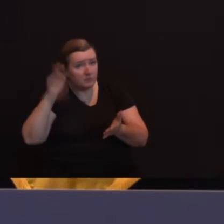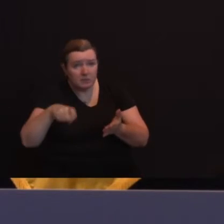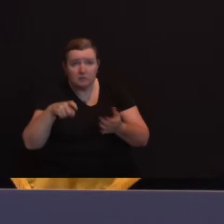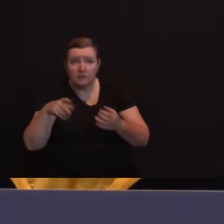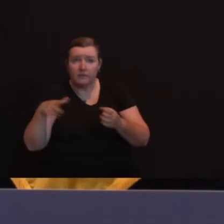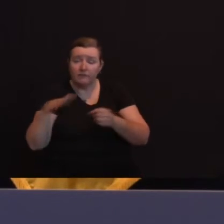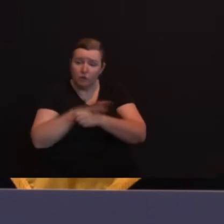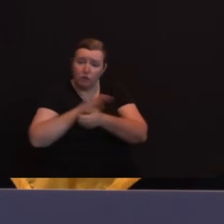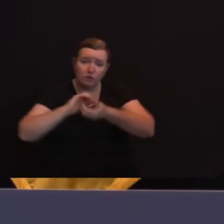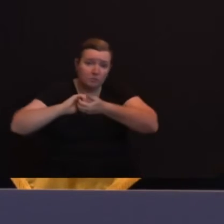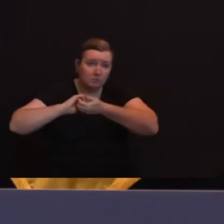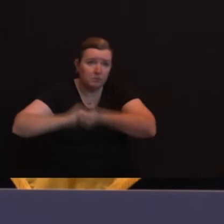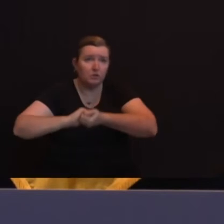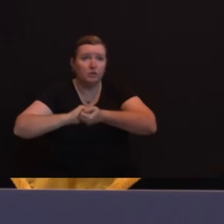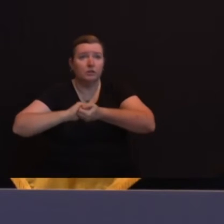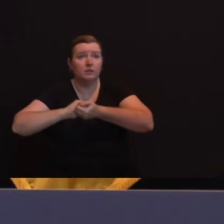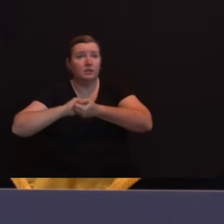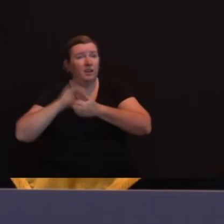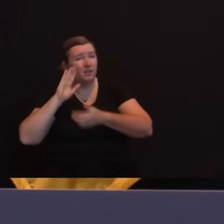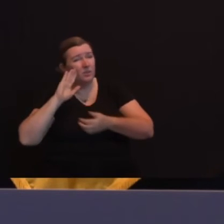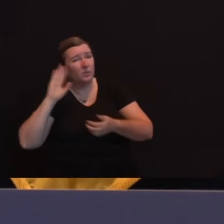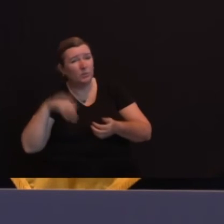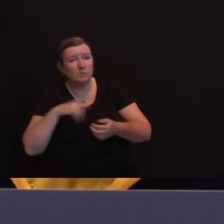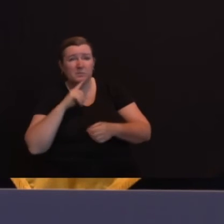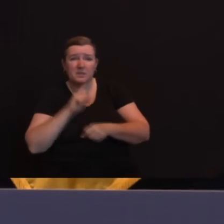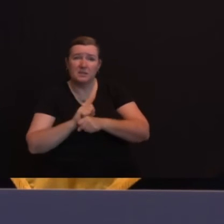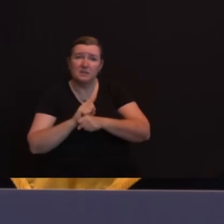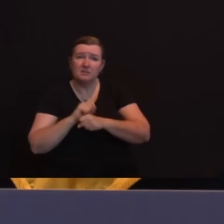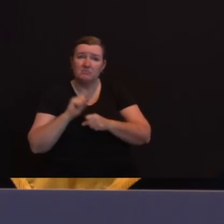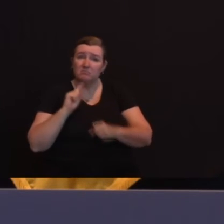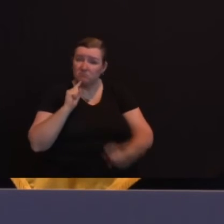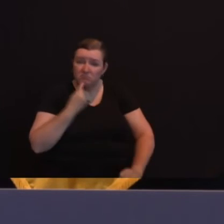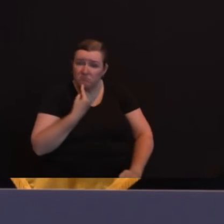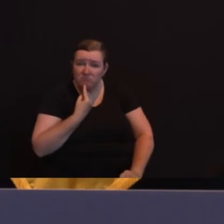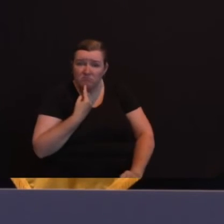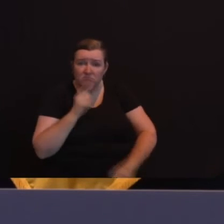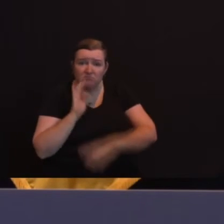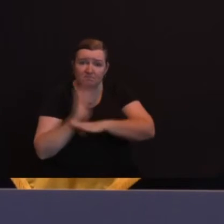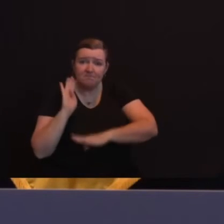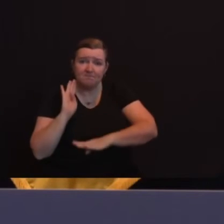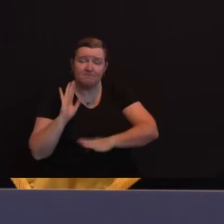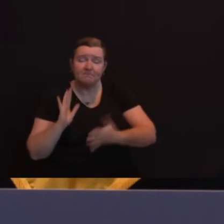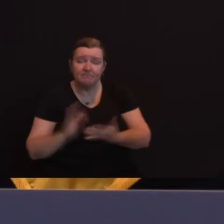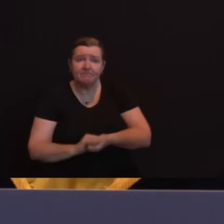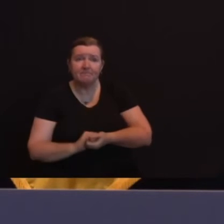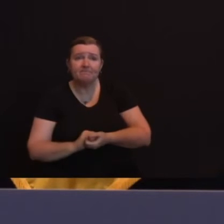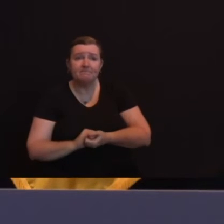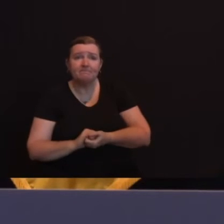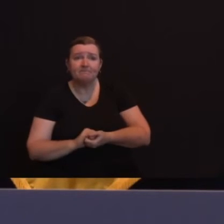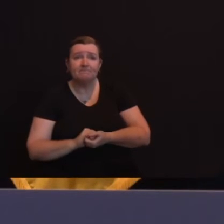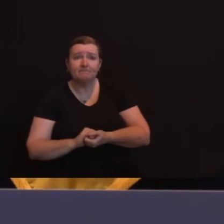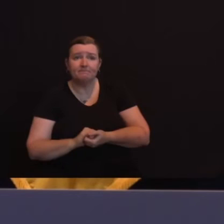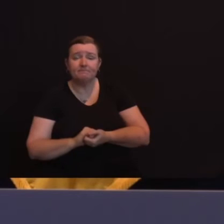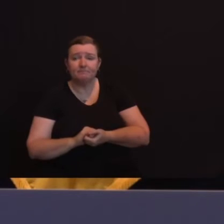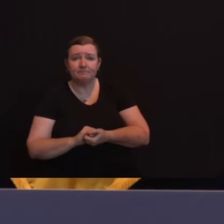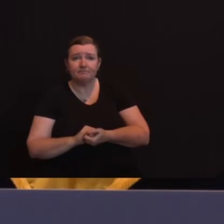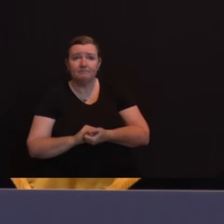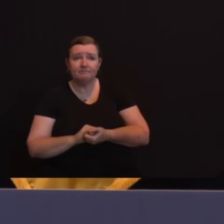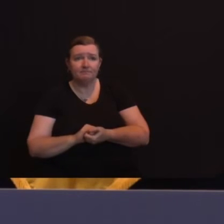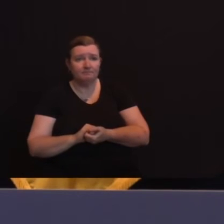need to know that we mean business as it relates to the what we're asking of their kids.